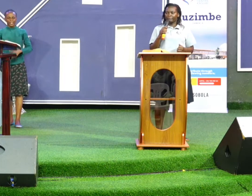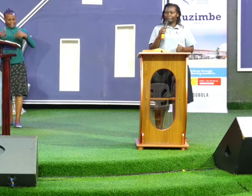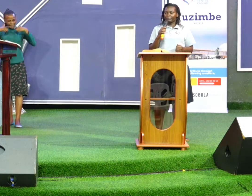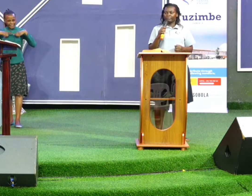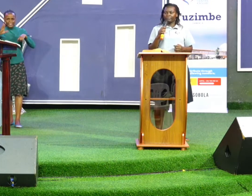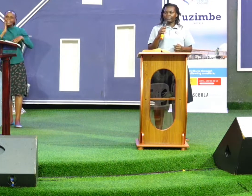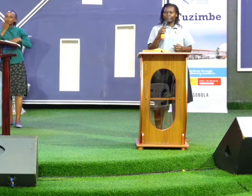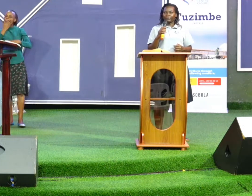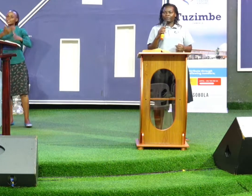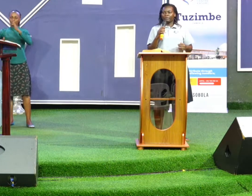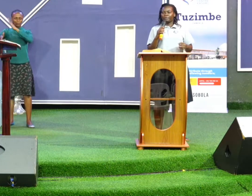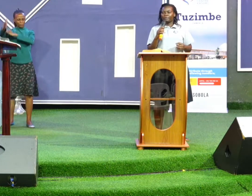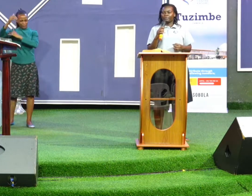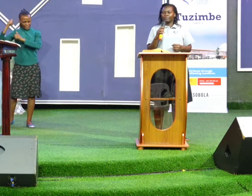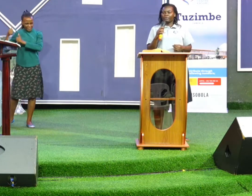it. I